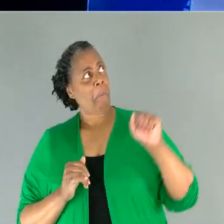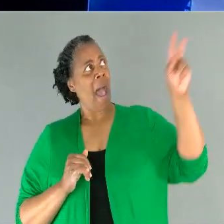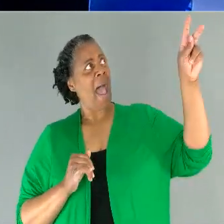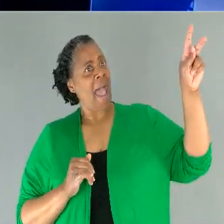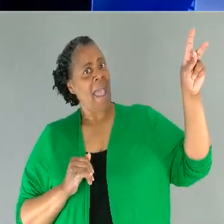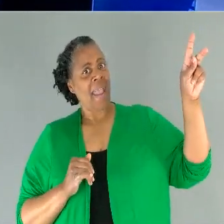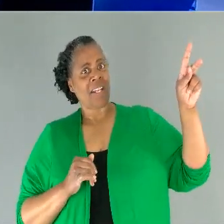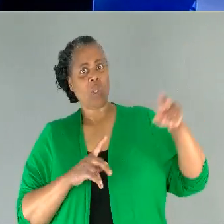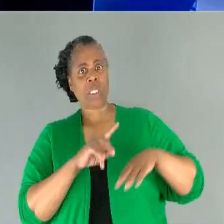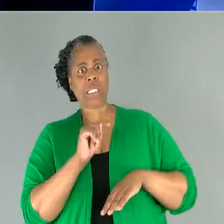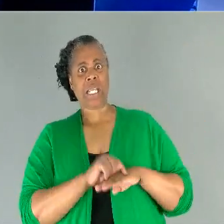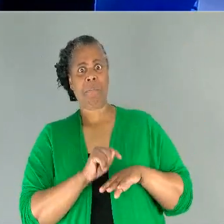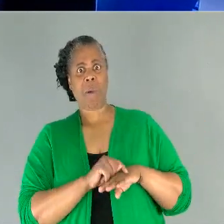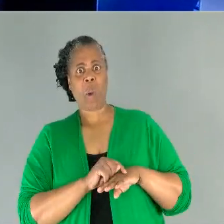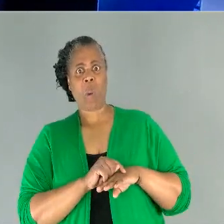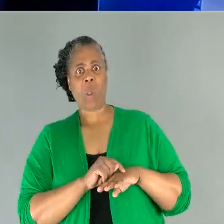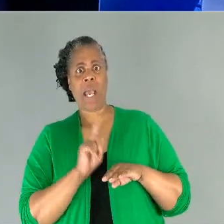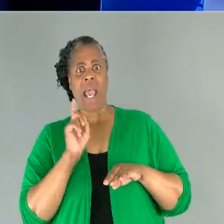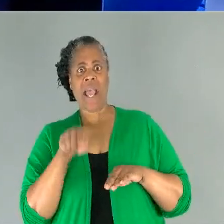possible?